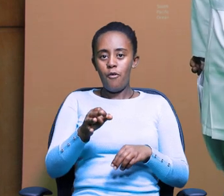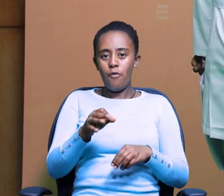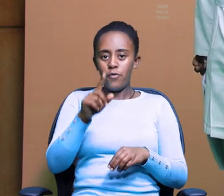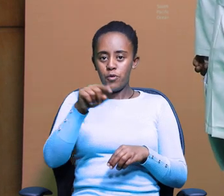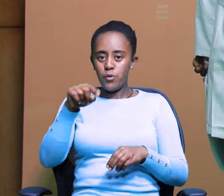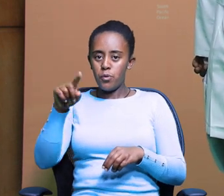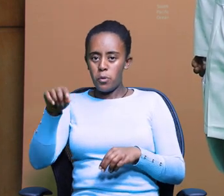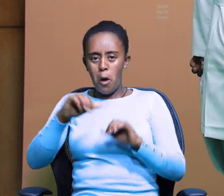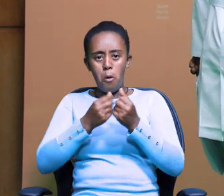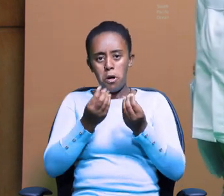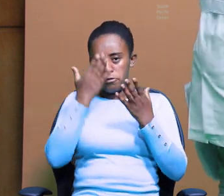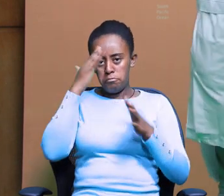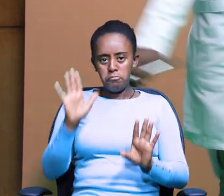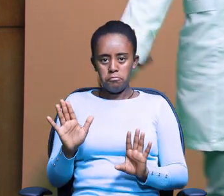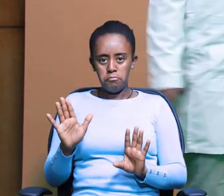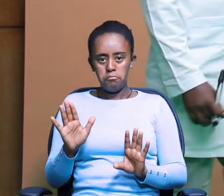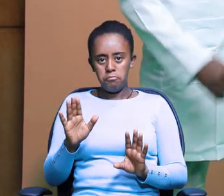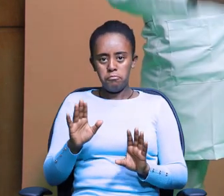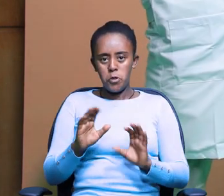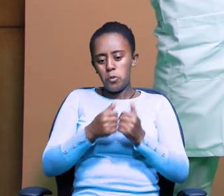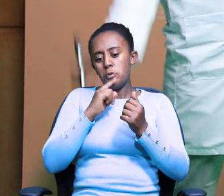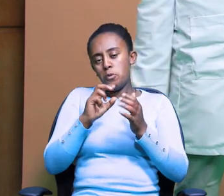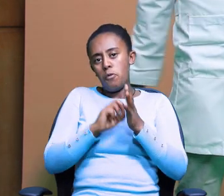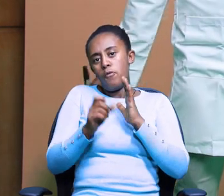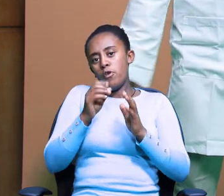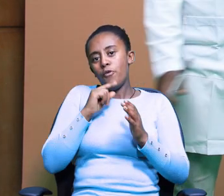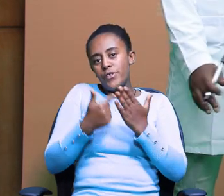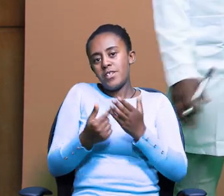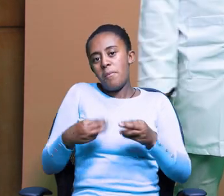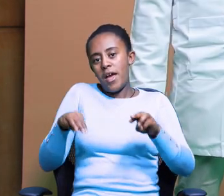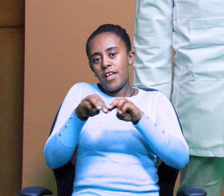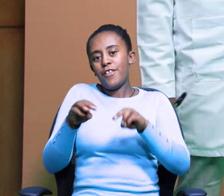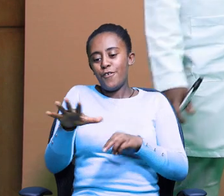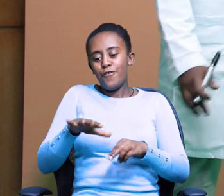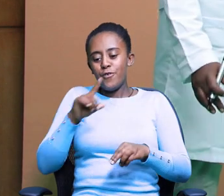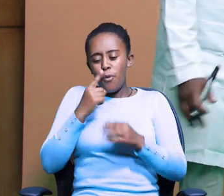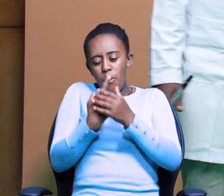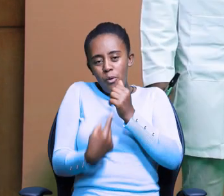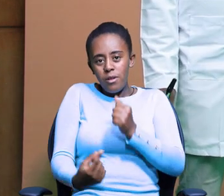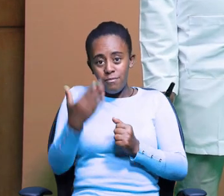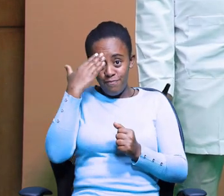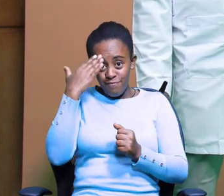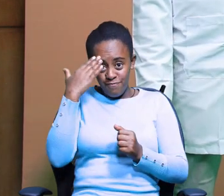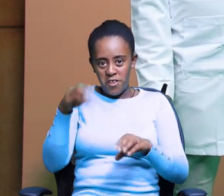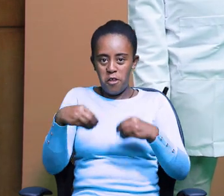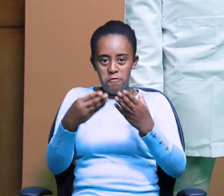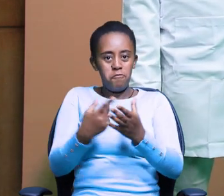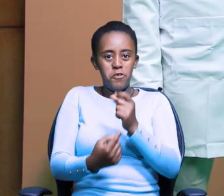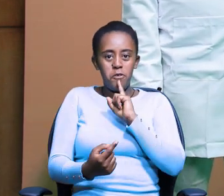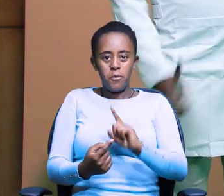solenoid. We don't know how much. We don't know the value of this magnetic field, but we know only the